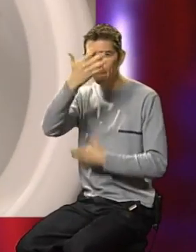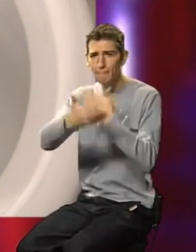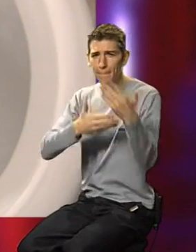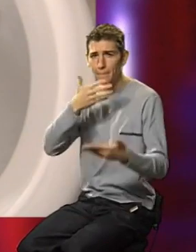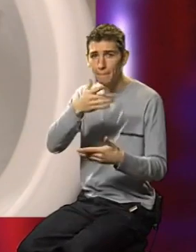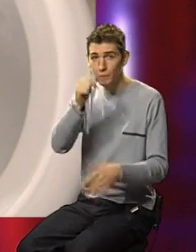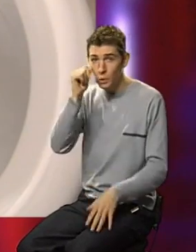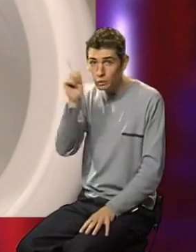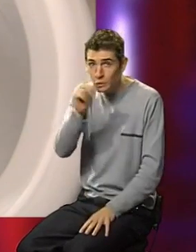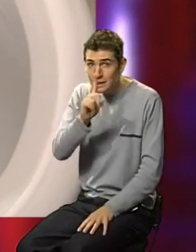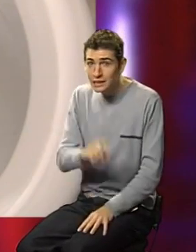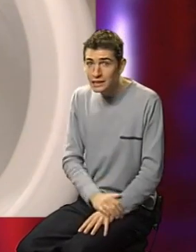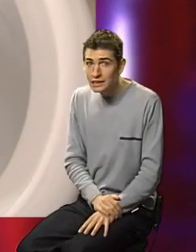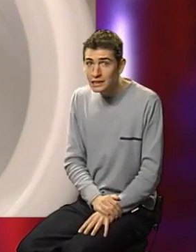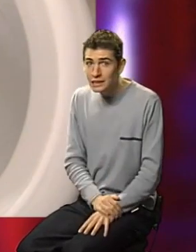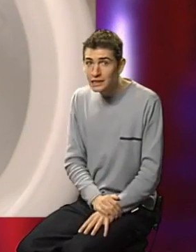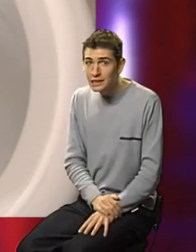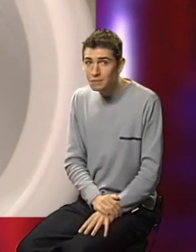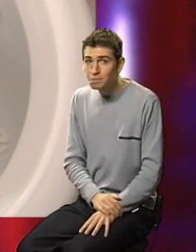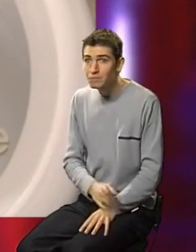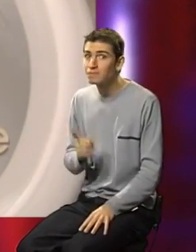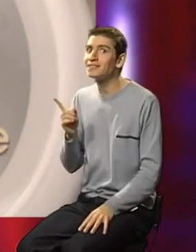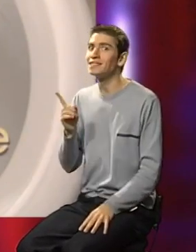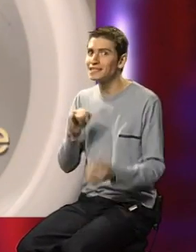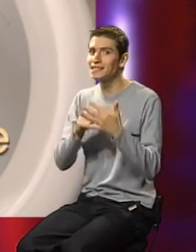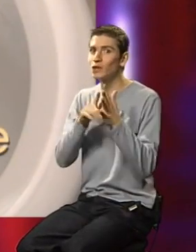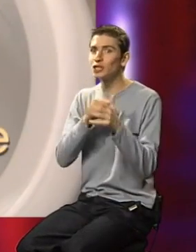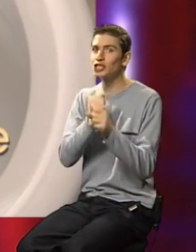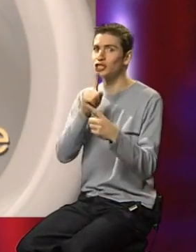know? It's sewage.